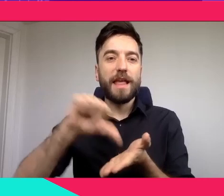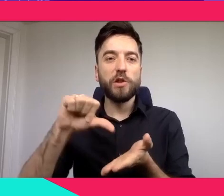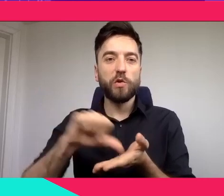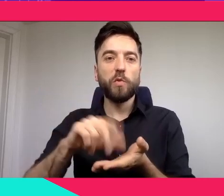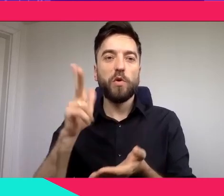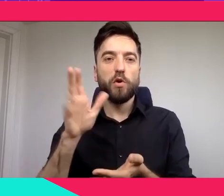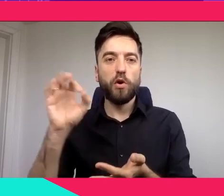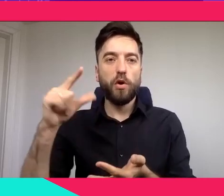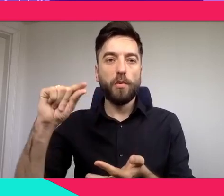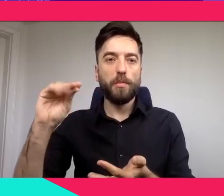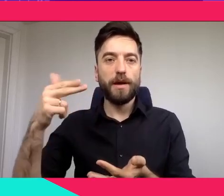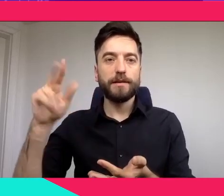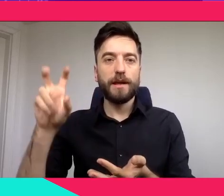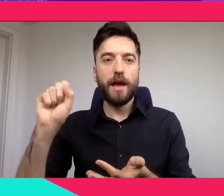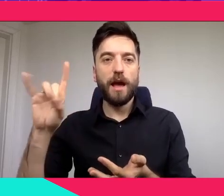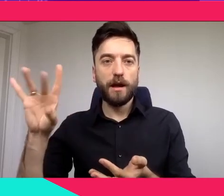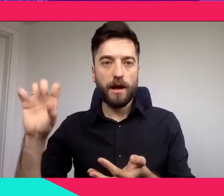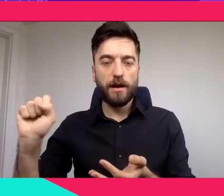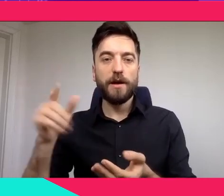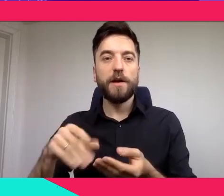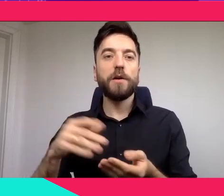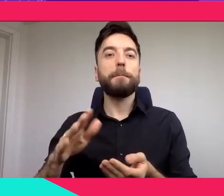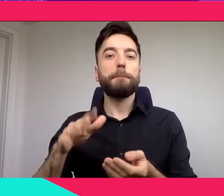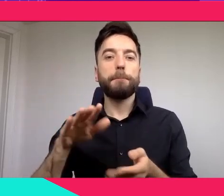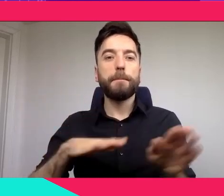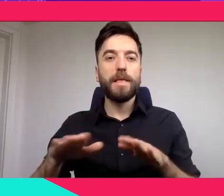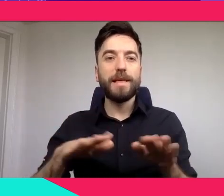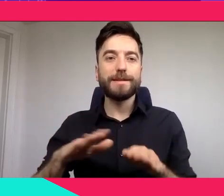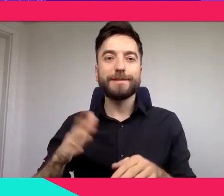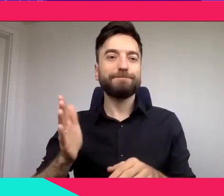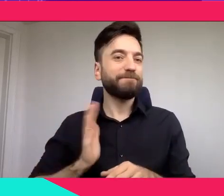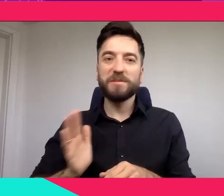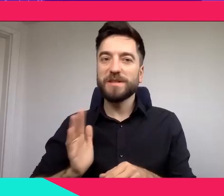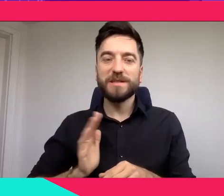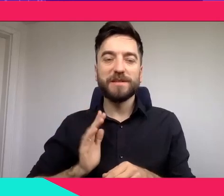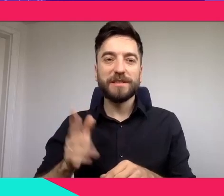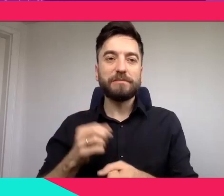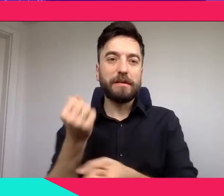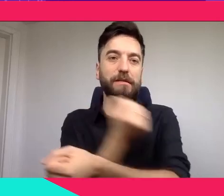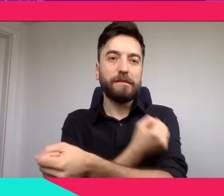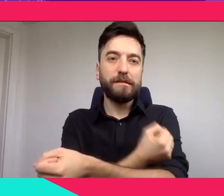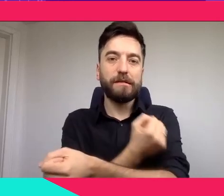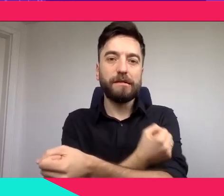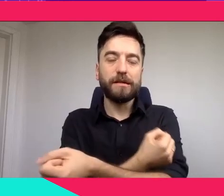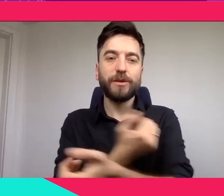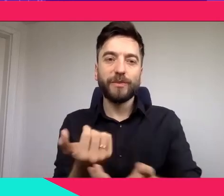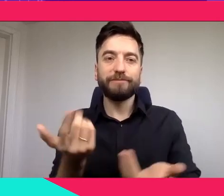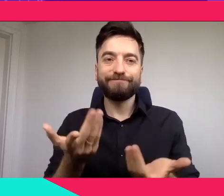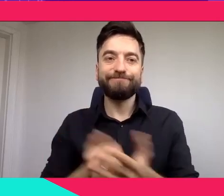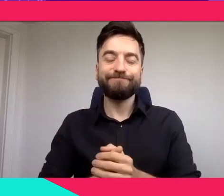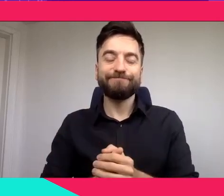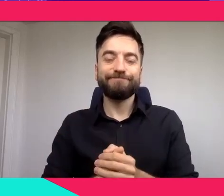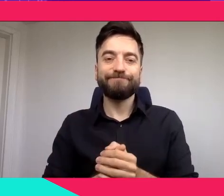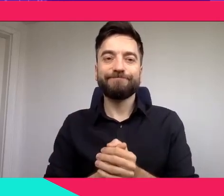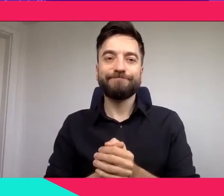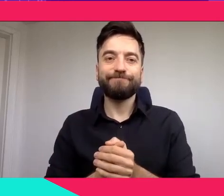a safe manner. It's a very clinical space, like a doctor's appointment